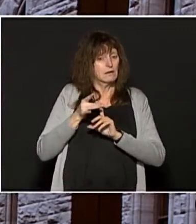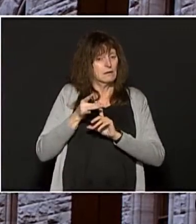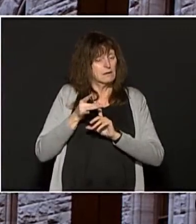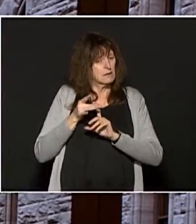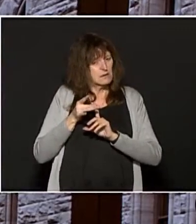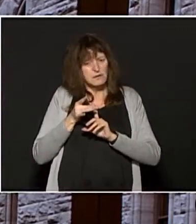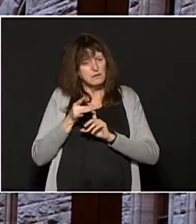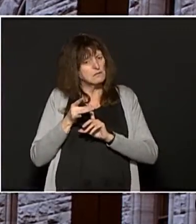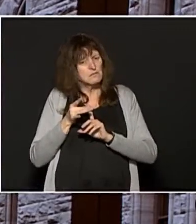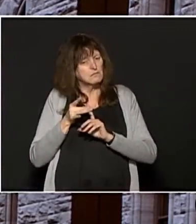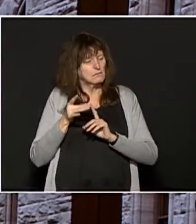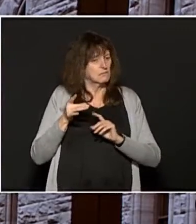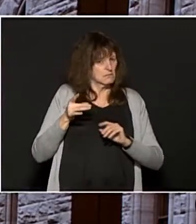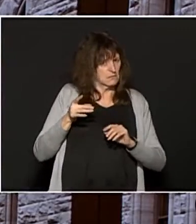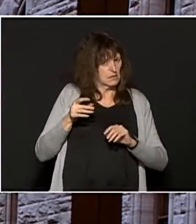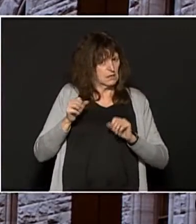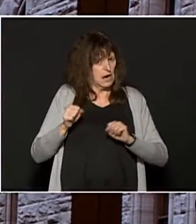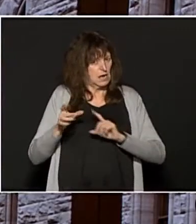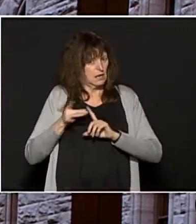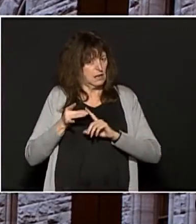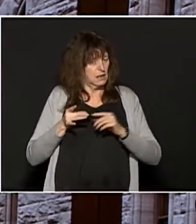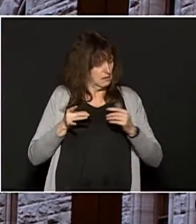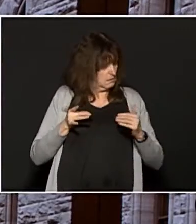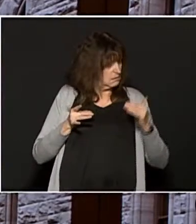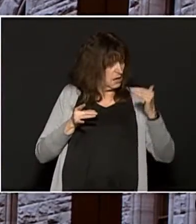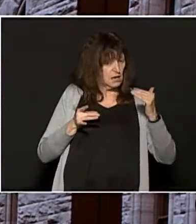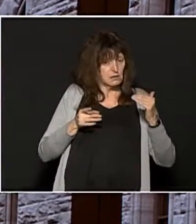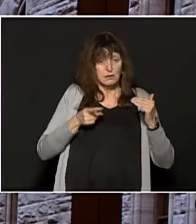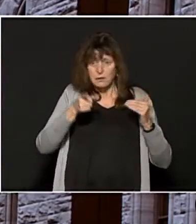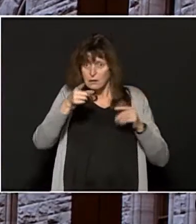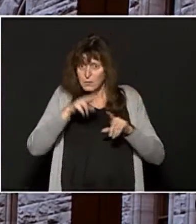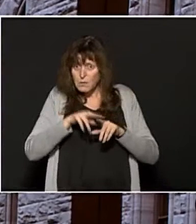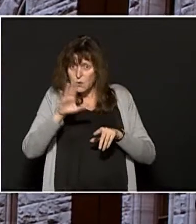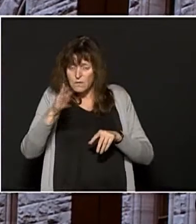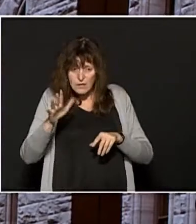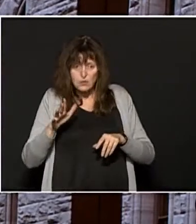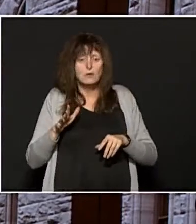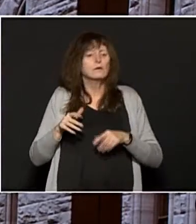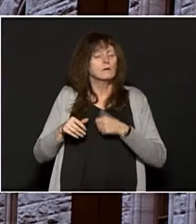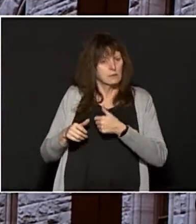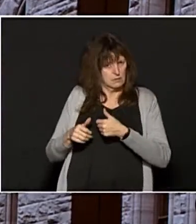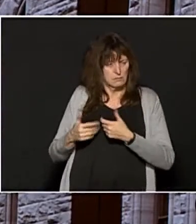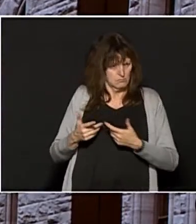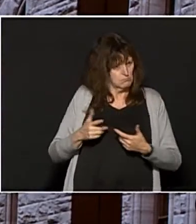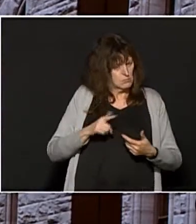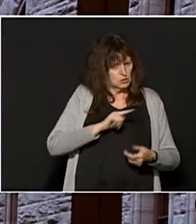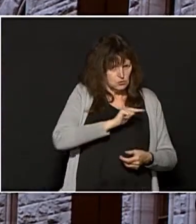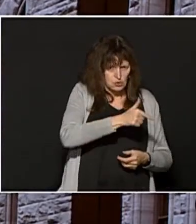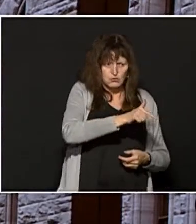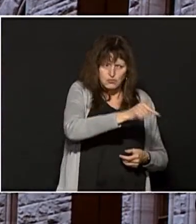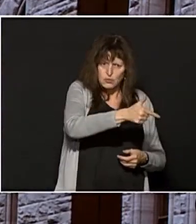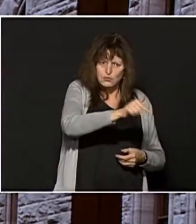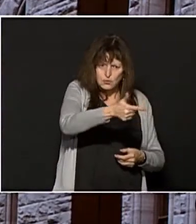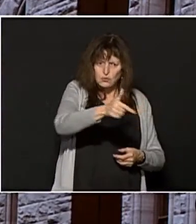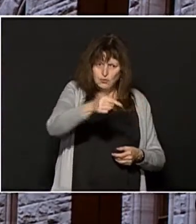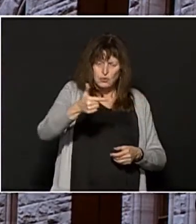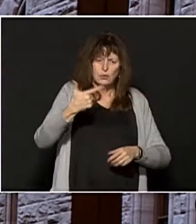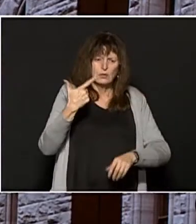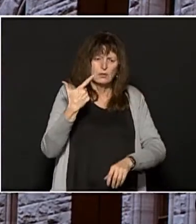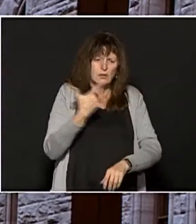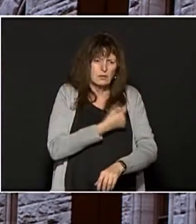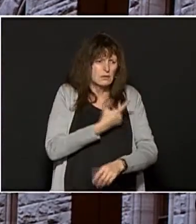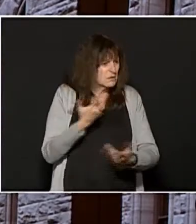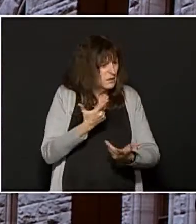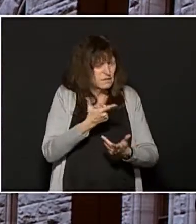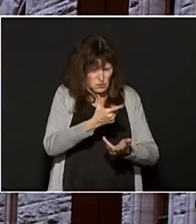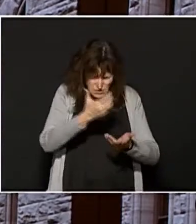his and other people there, because when your turn comes up, pick whatever vaccine you can get to move on that